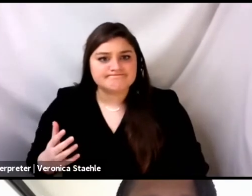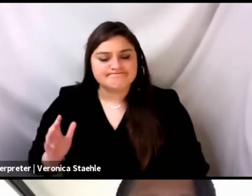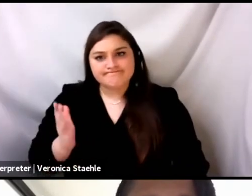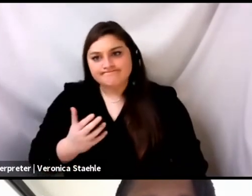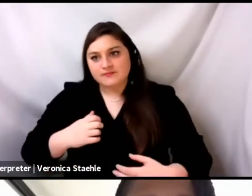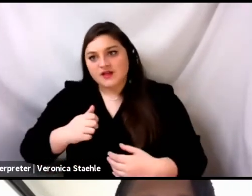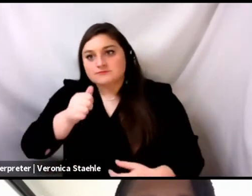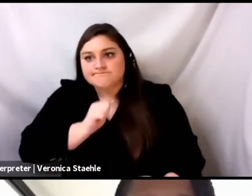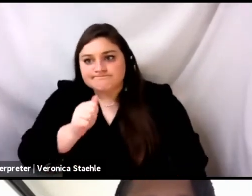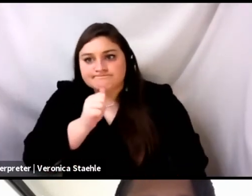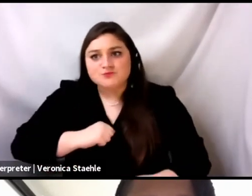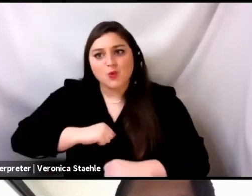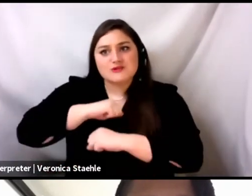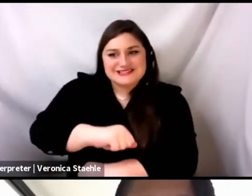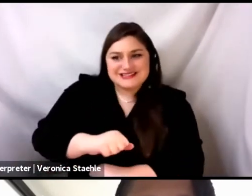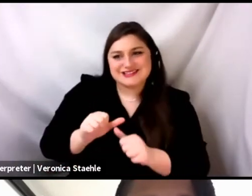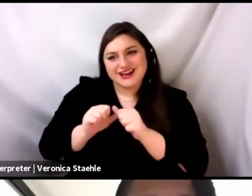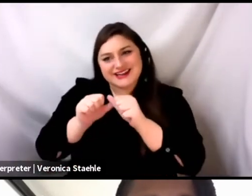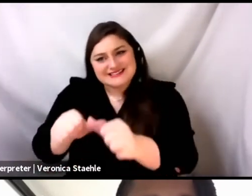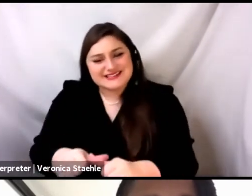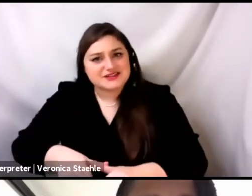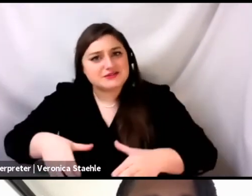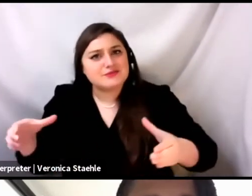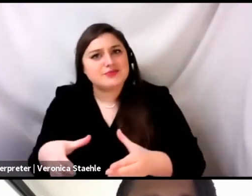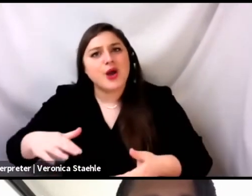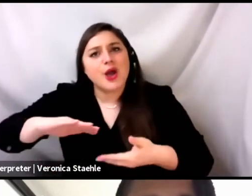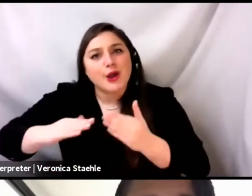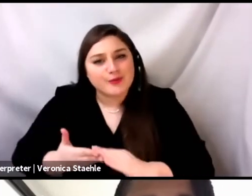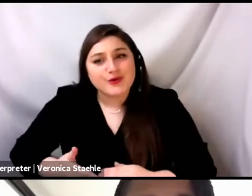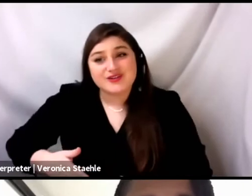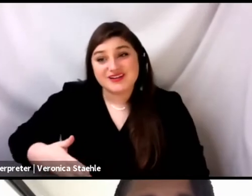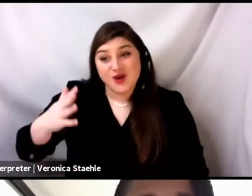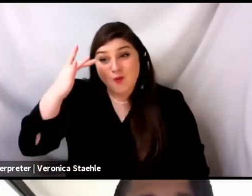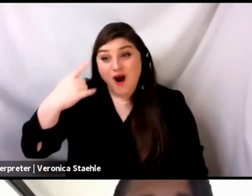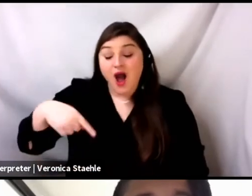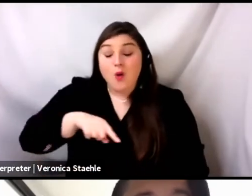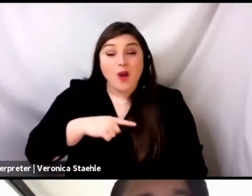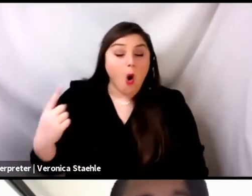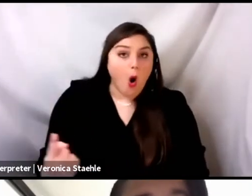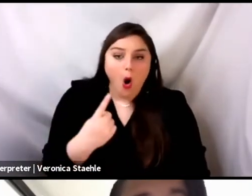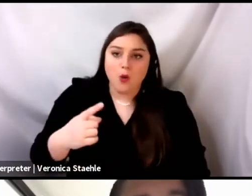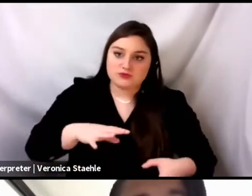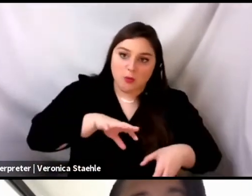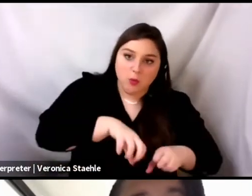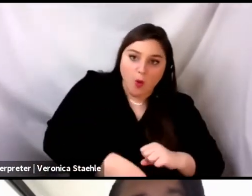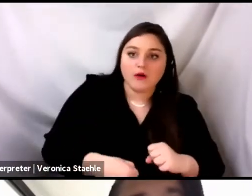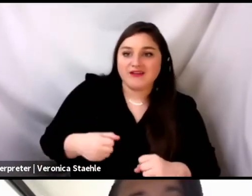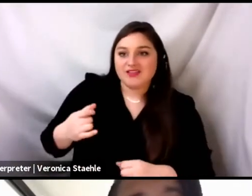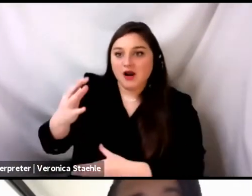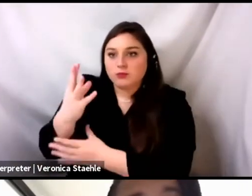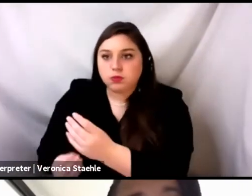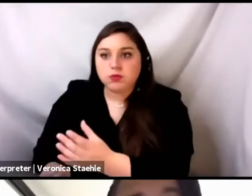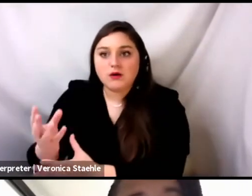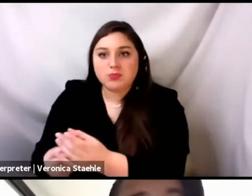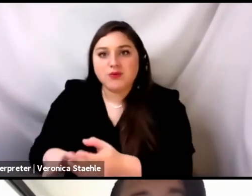resistance and community, because we are constantly mourning the loss of yet another sex worker. We're constantly trying to get